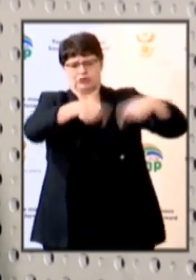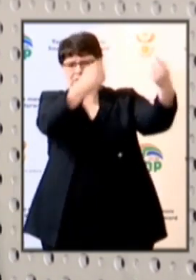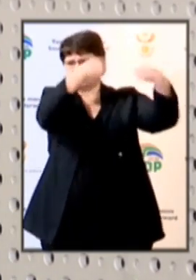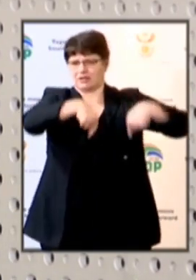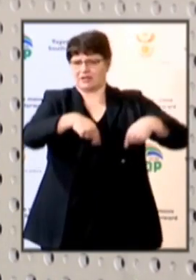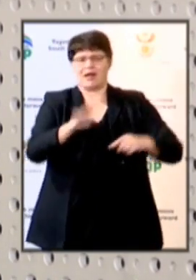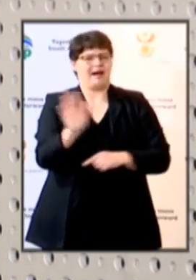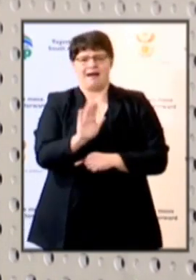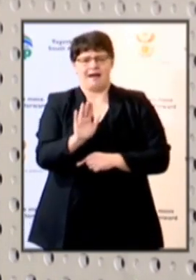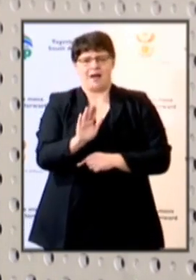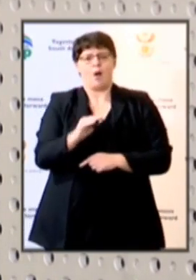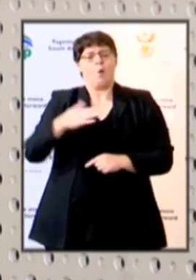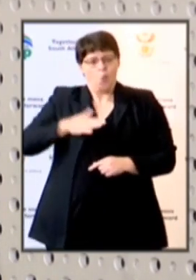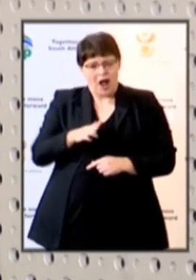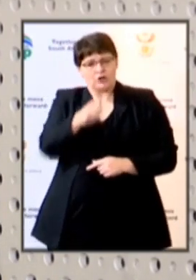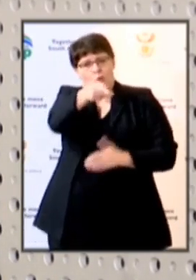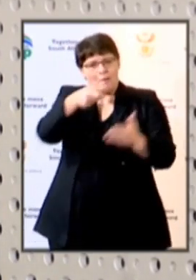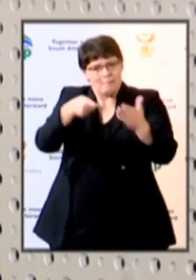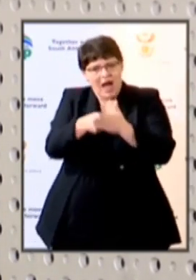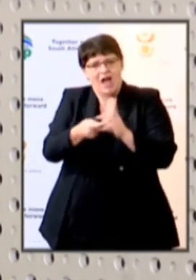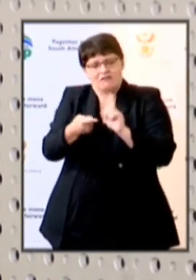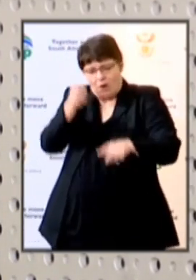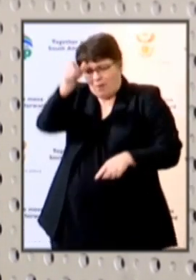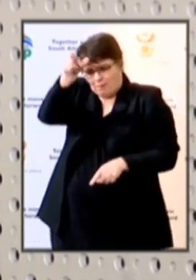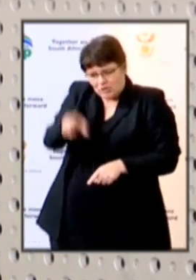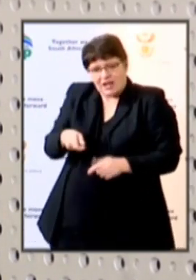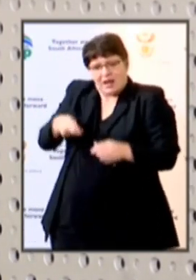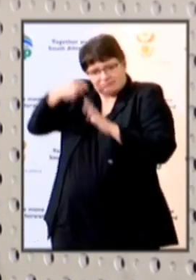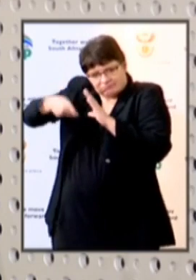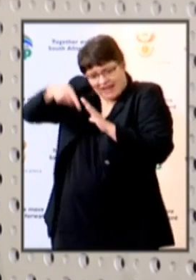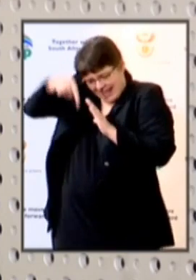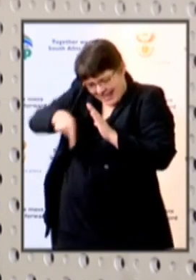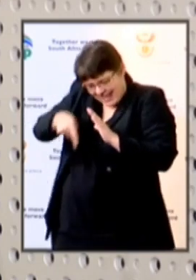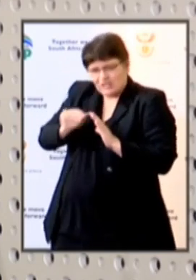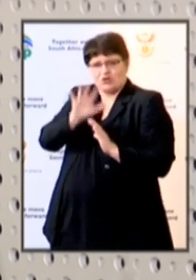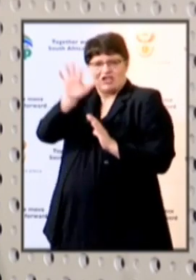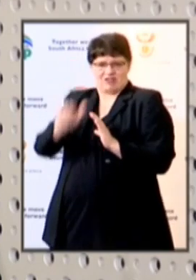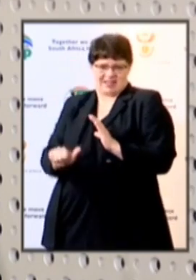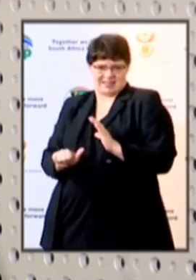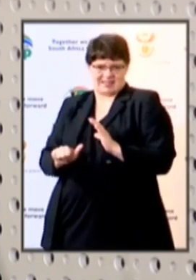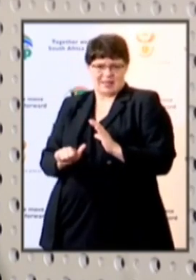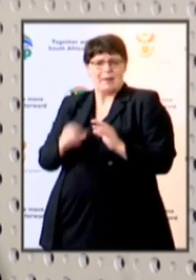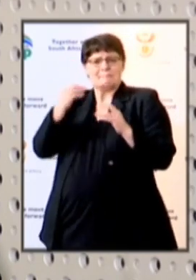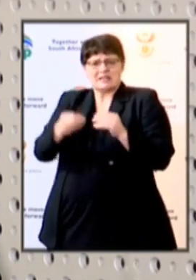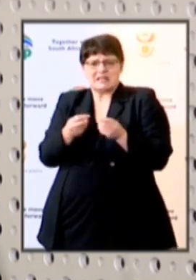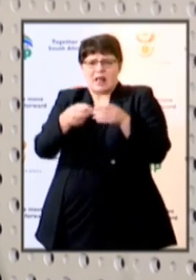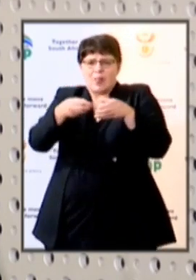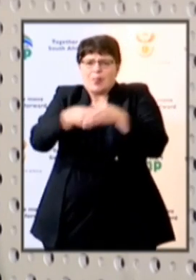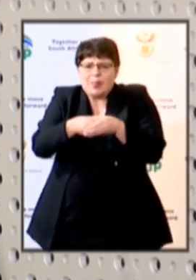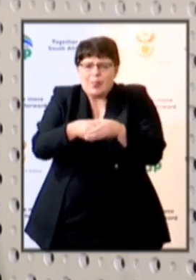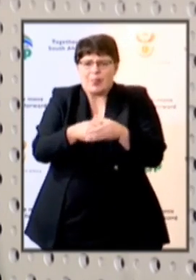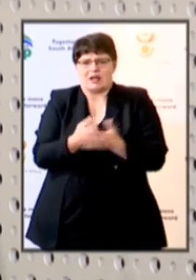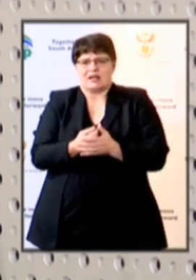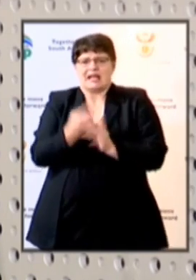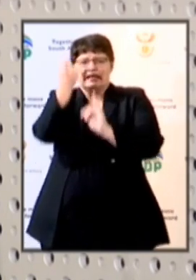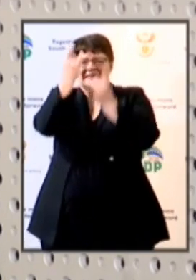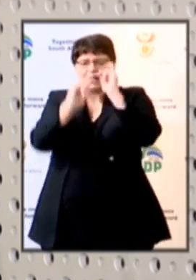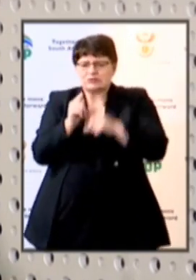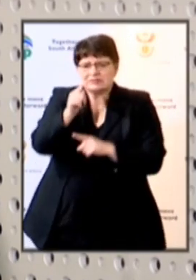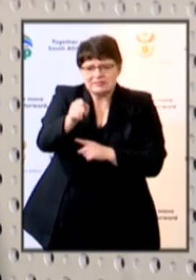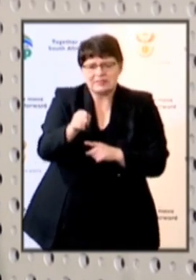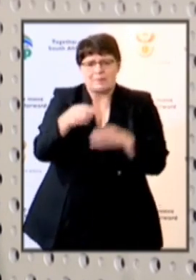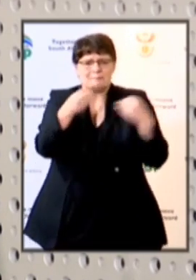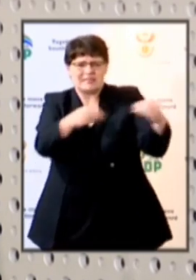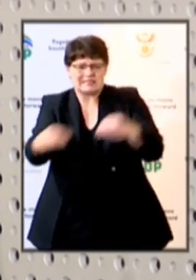it. COVID-19 has hurt the economy. It's hurt jobs. It's hurt firms, small businesses, township